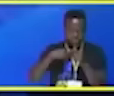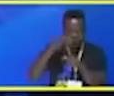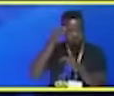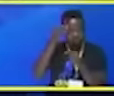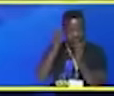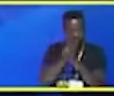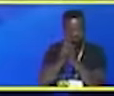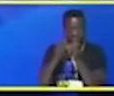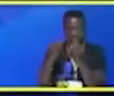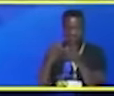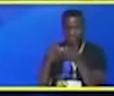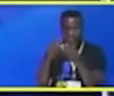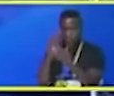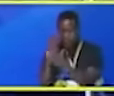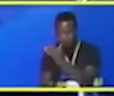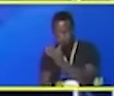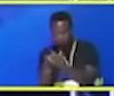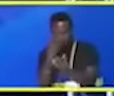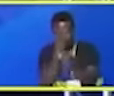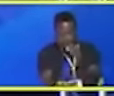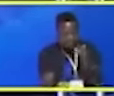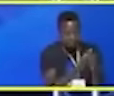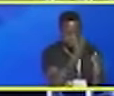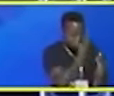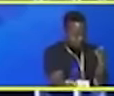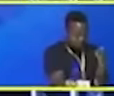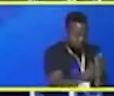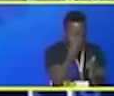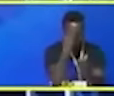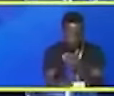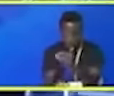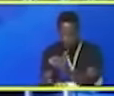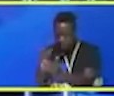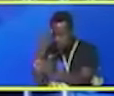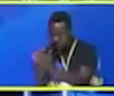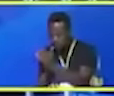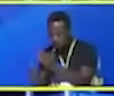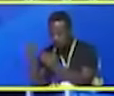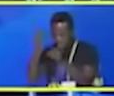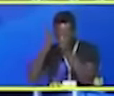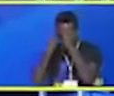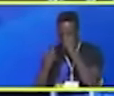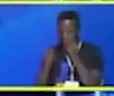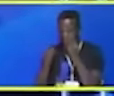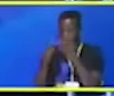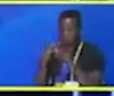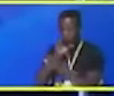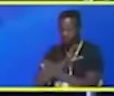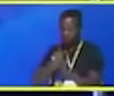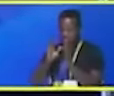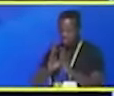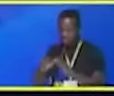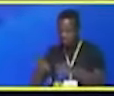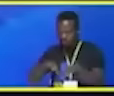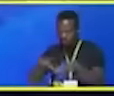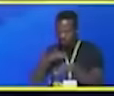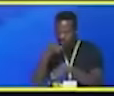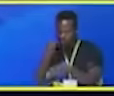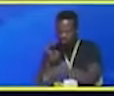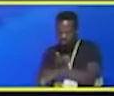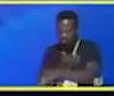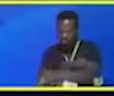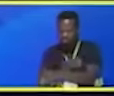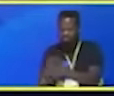that the missing ingredient, the reason why there is inefficiency in our Christian experience generally as a